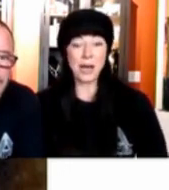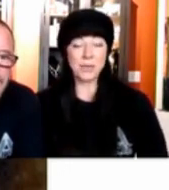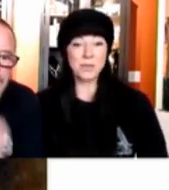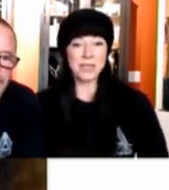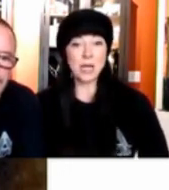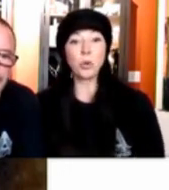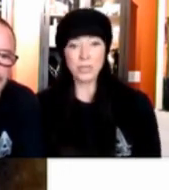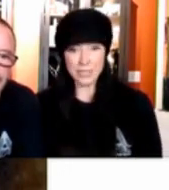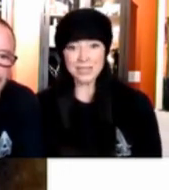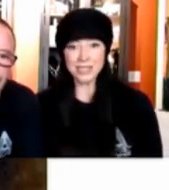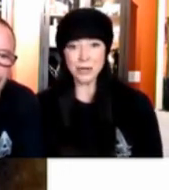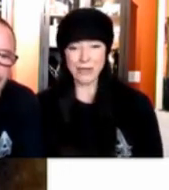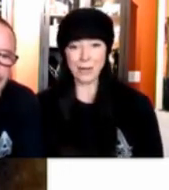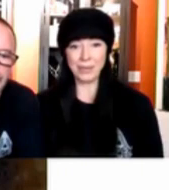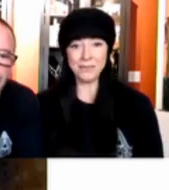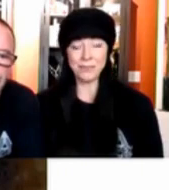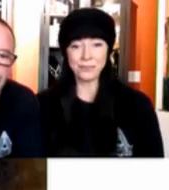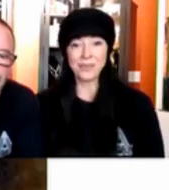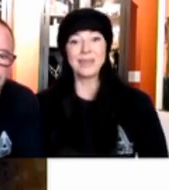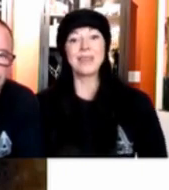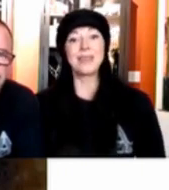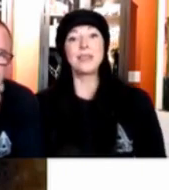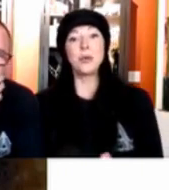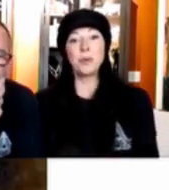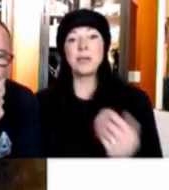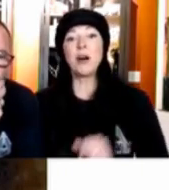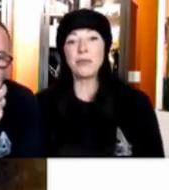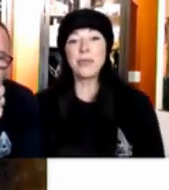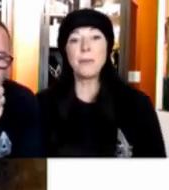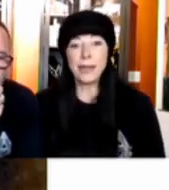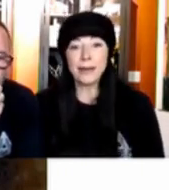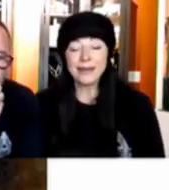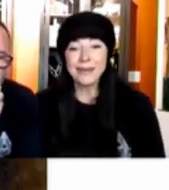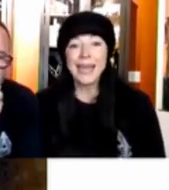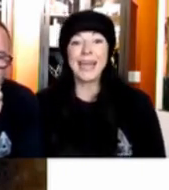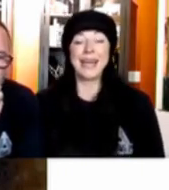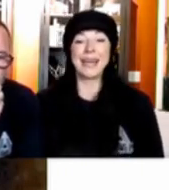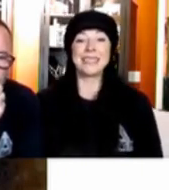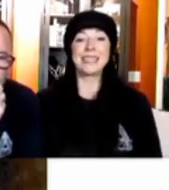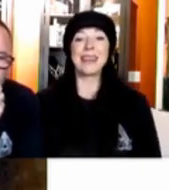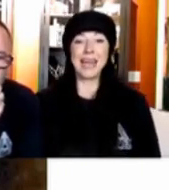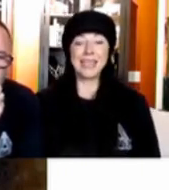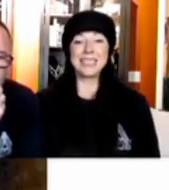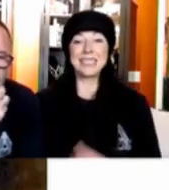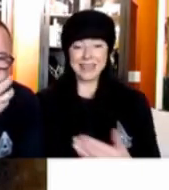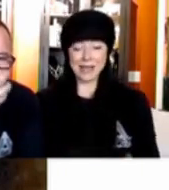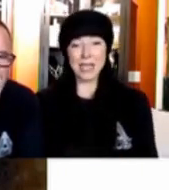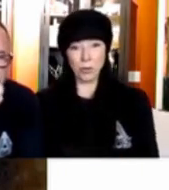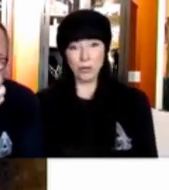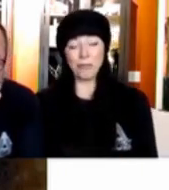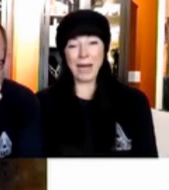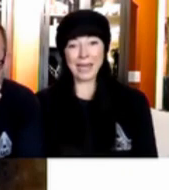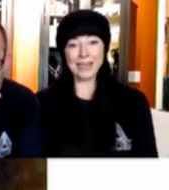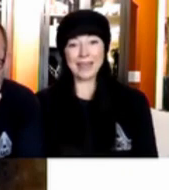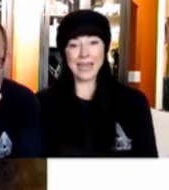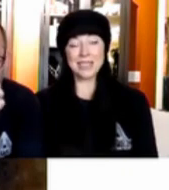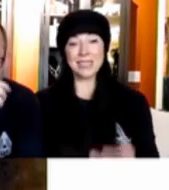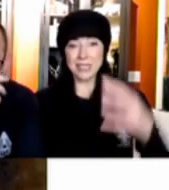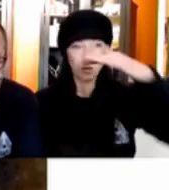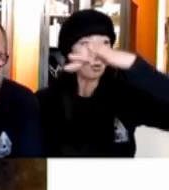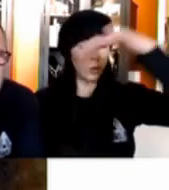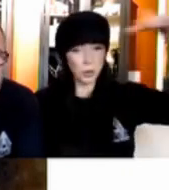you happen to be the oldest in your family, you would be called the beta. And that is in a wolf pack,